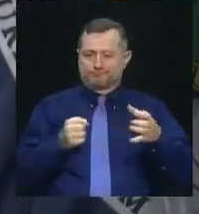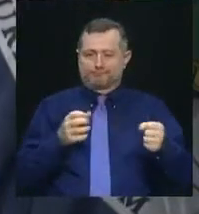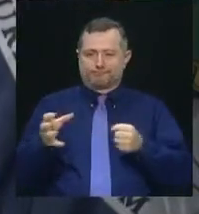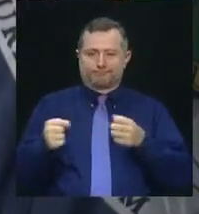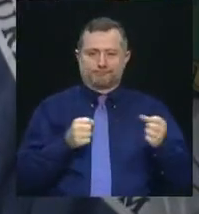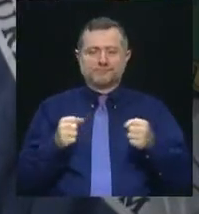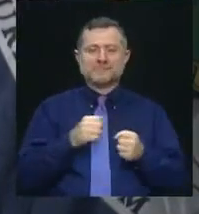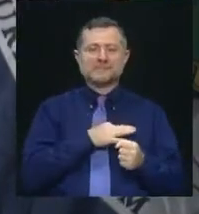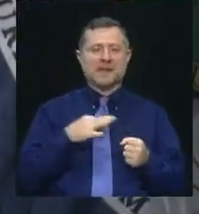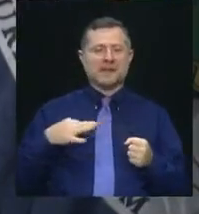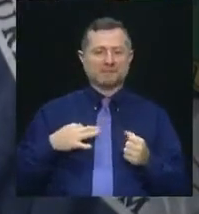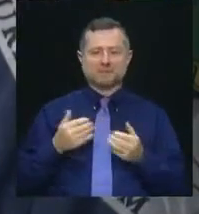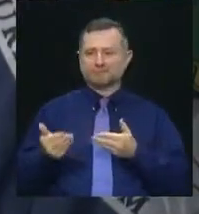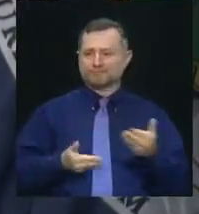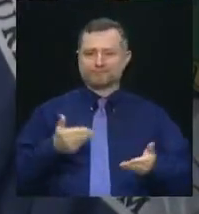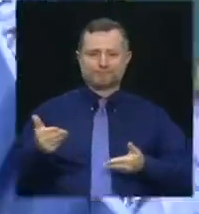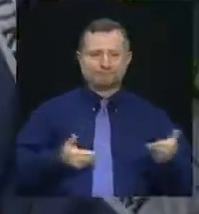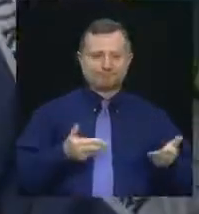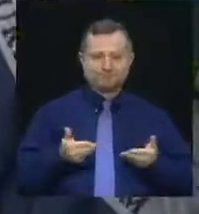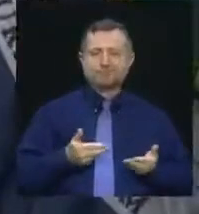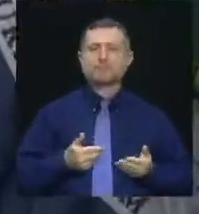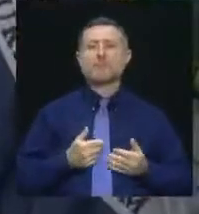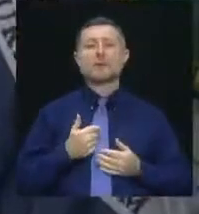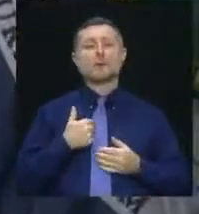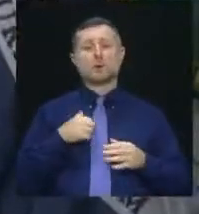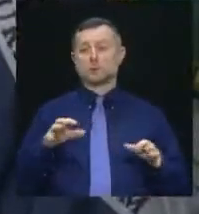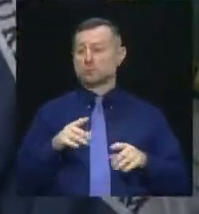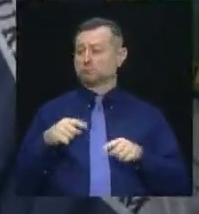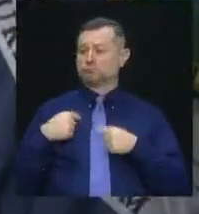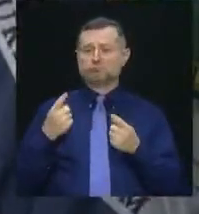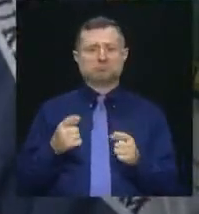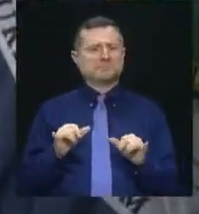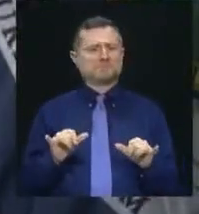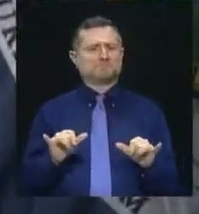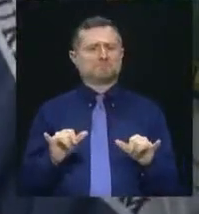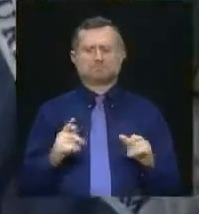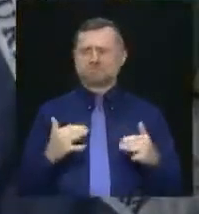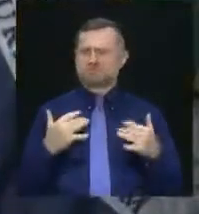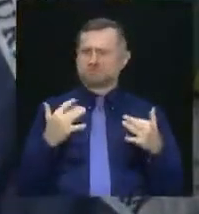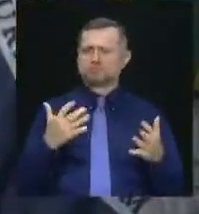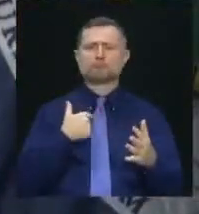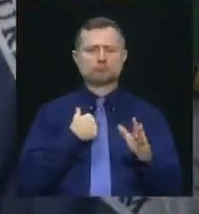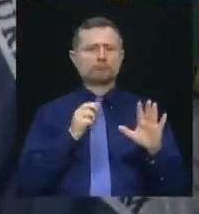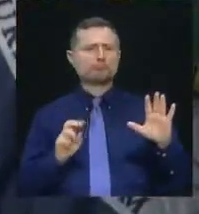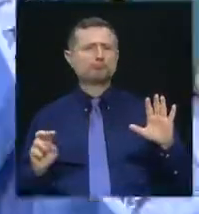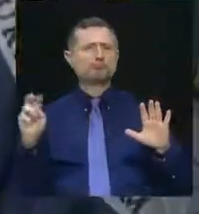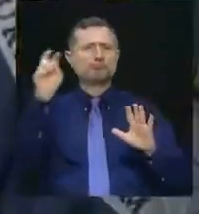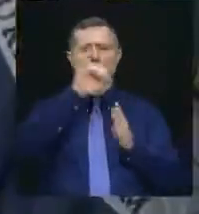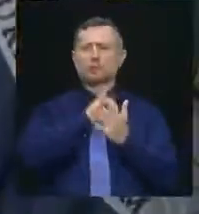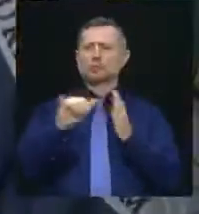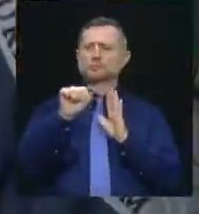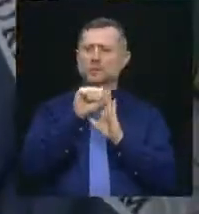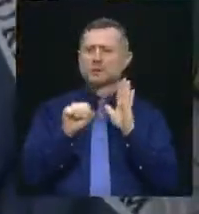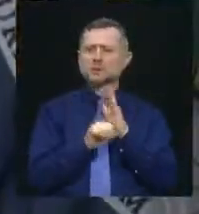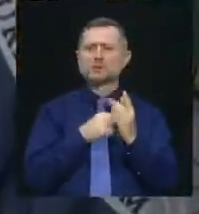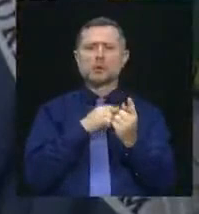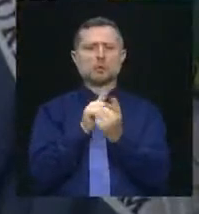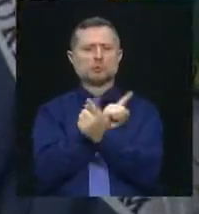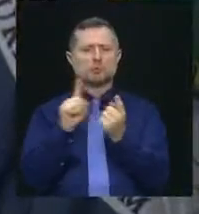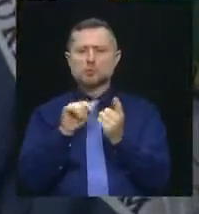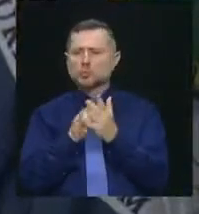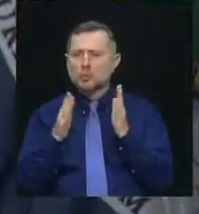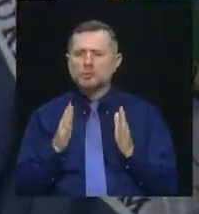done. I will travel the state to meet New Yorkers, to listen to them, to assure